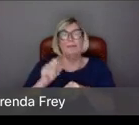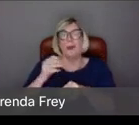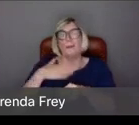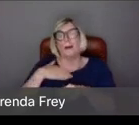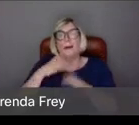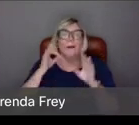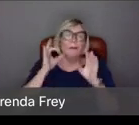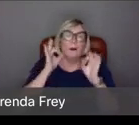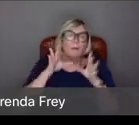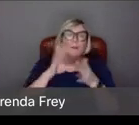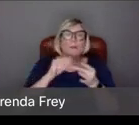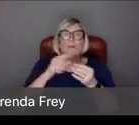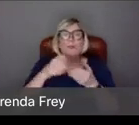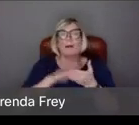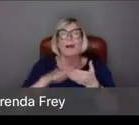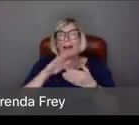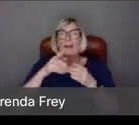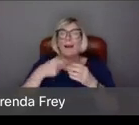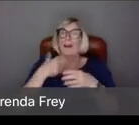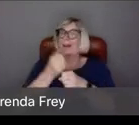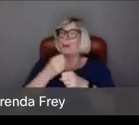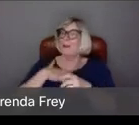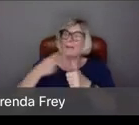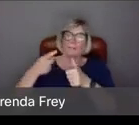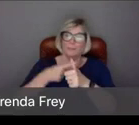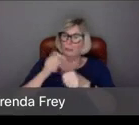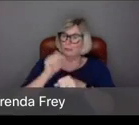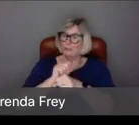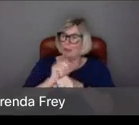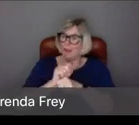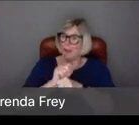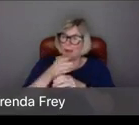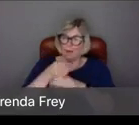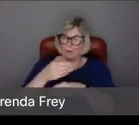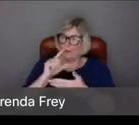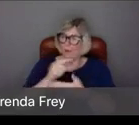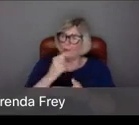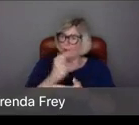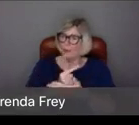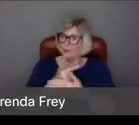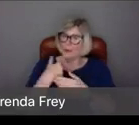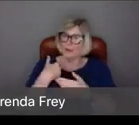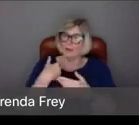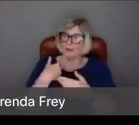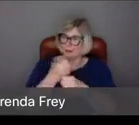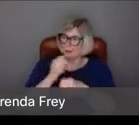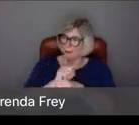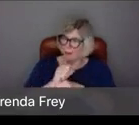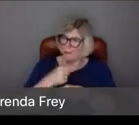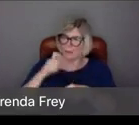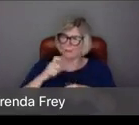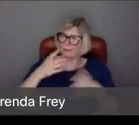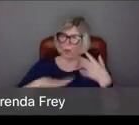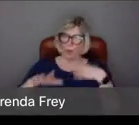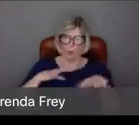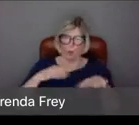when I got my first job after college, I needed clothes. Like, I had to look like an adult for the first time. So I went and